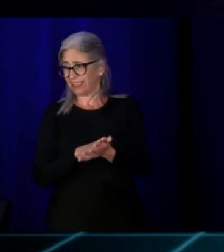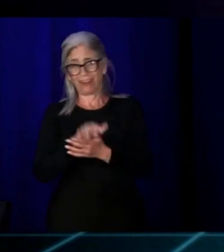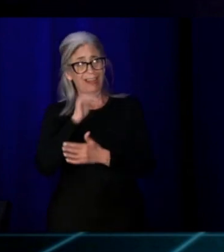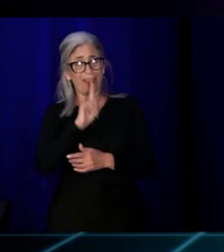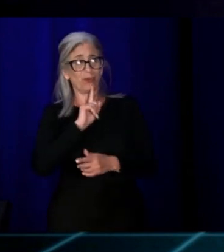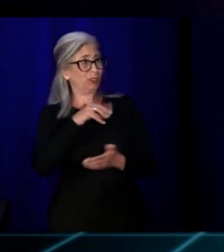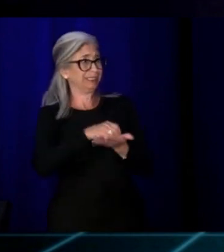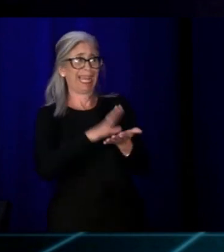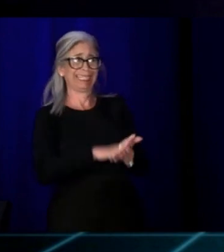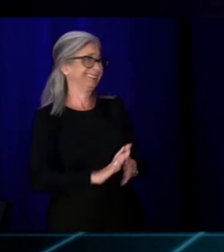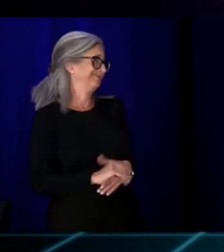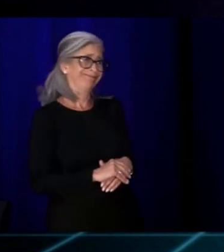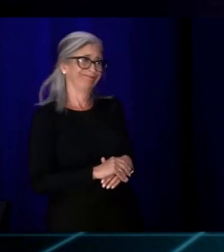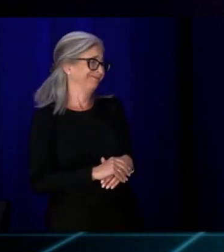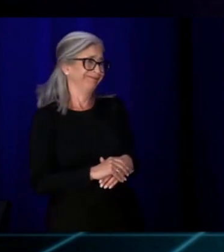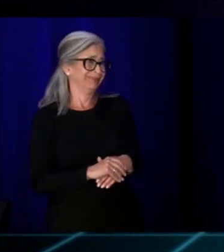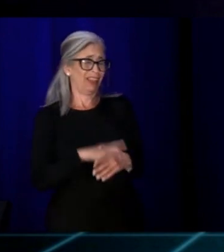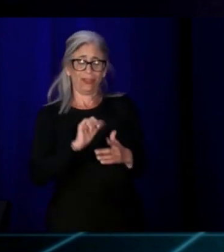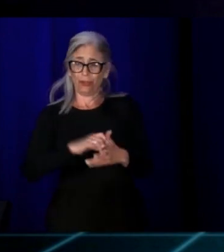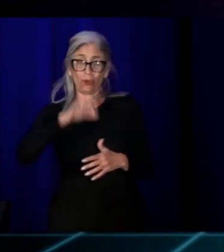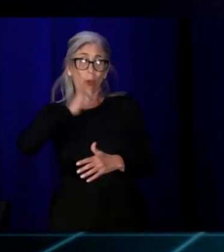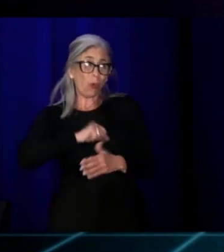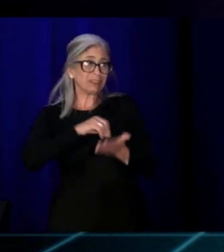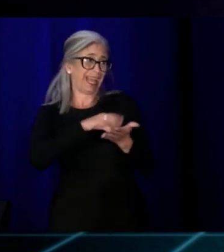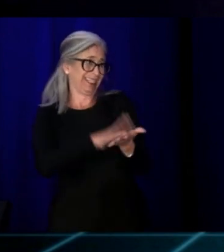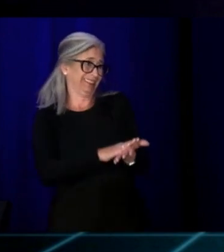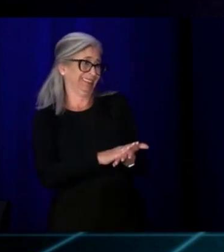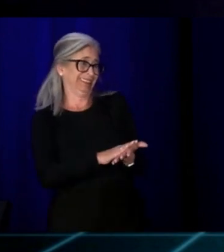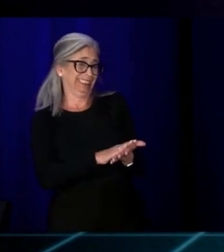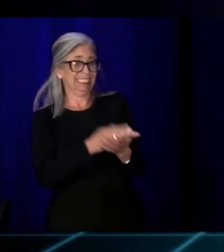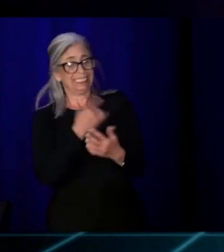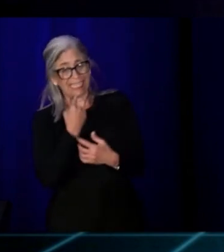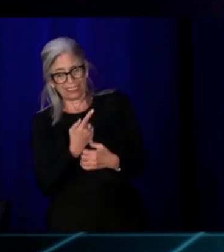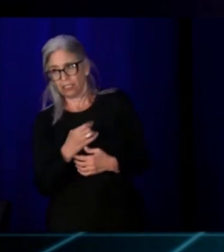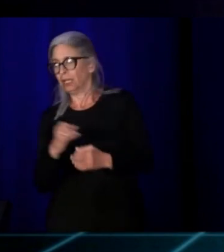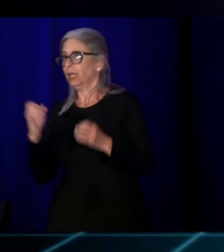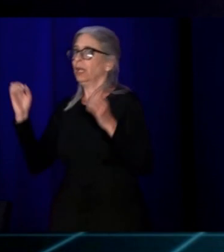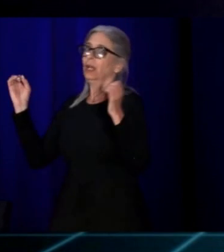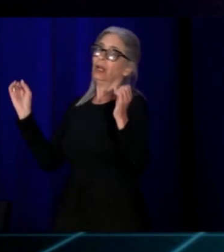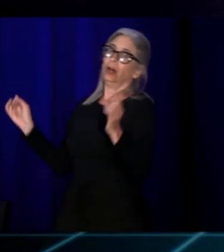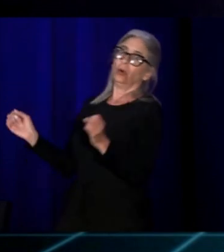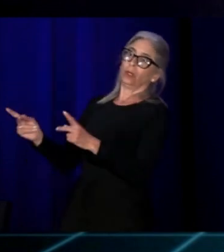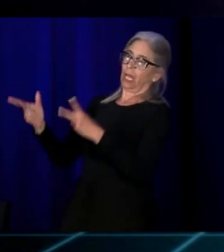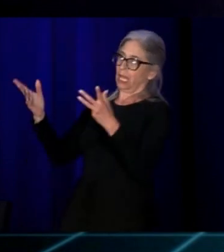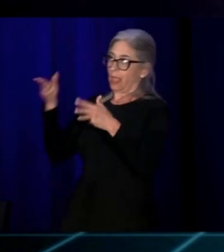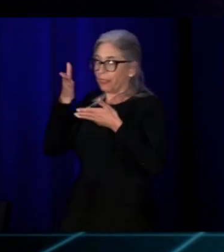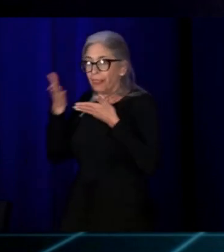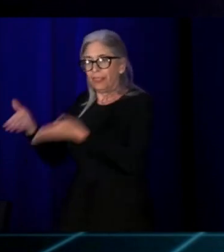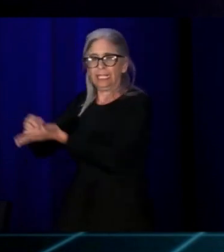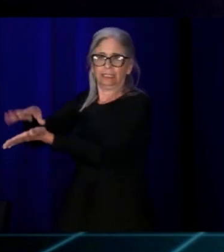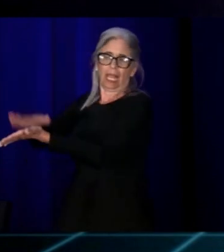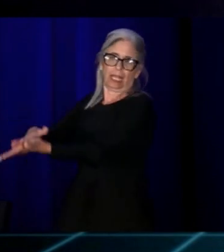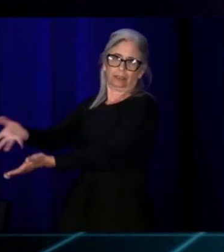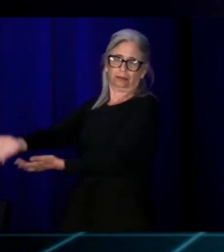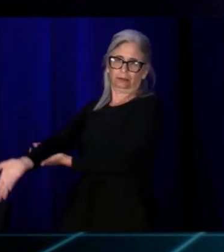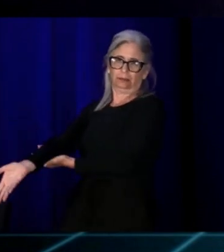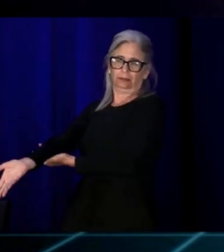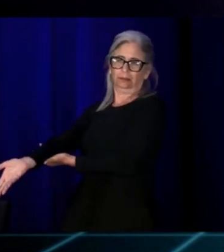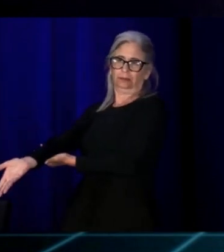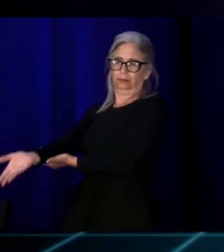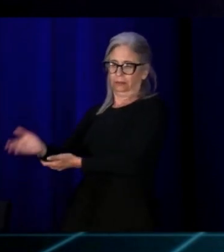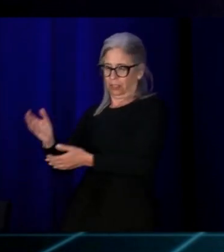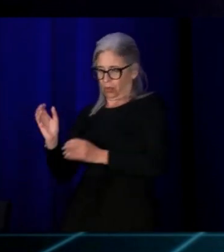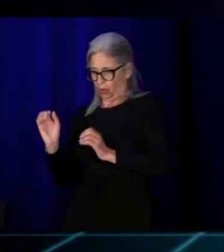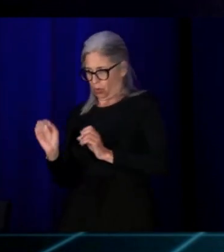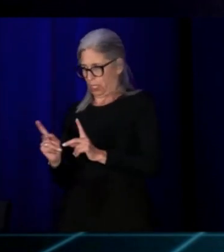docs. Or like they're the old docs, but it says, you know. Okay, these docs then. I just found this. Okay.